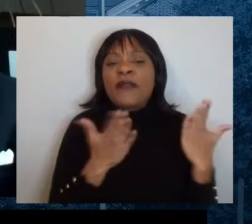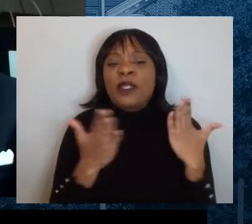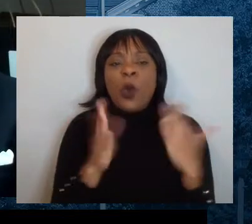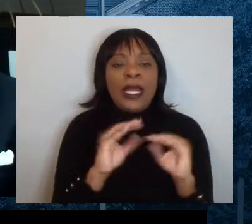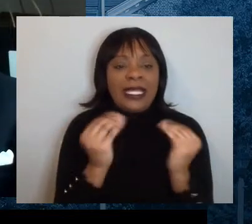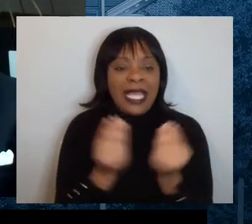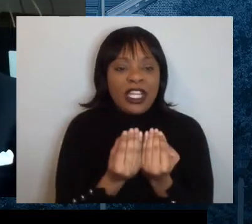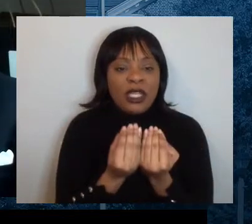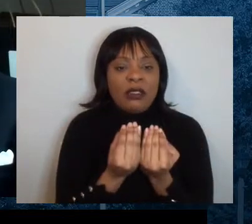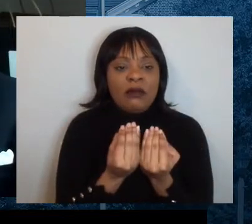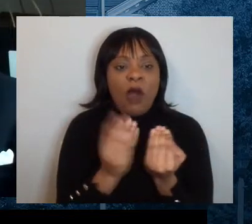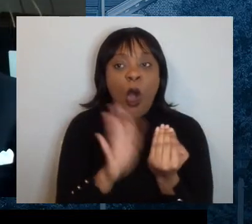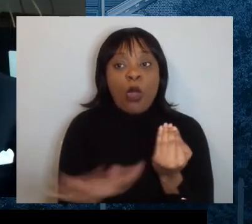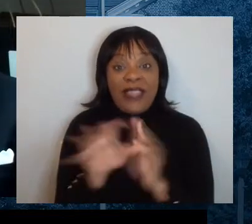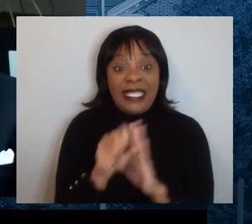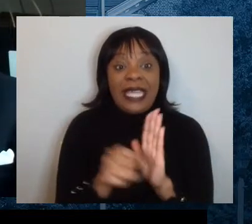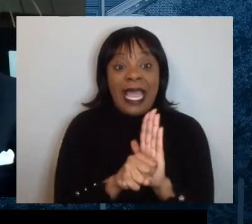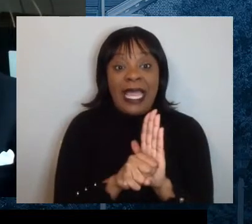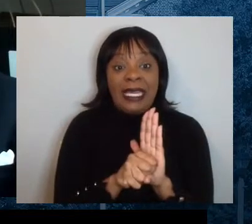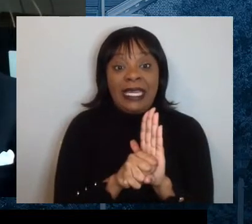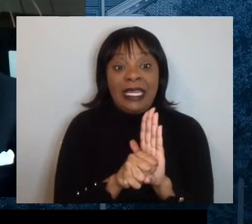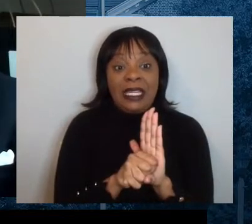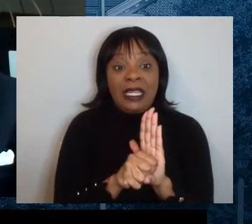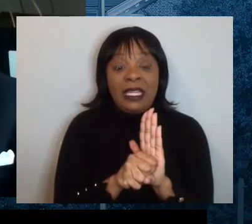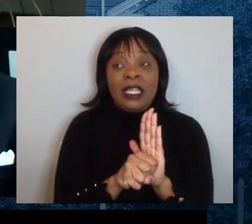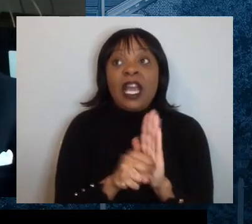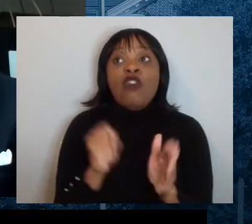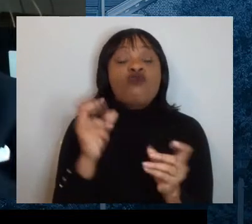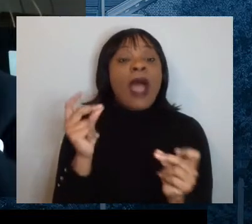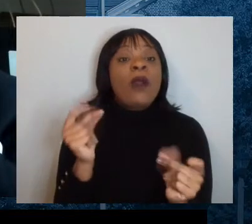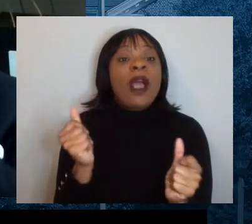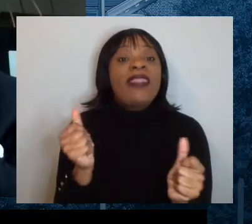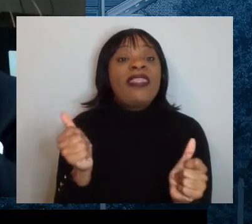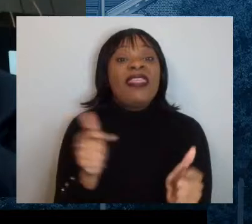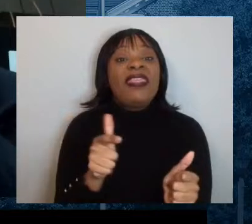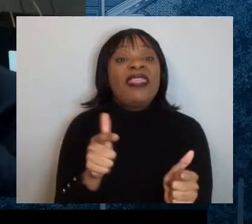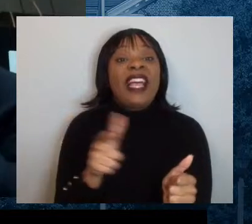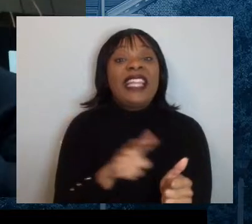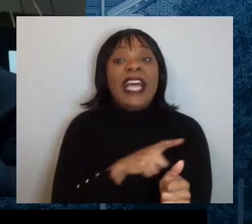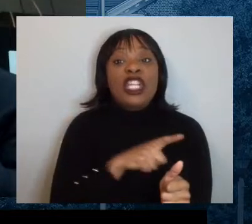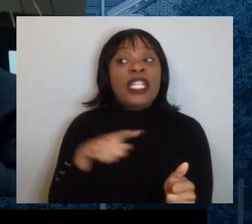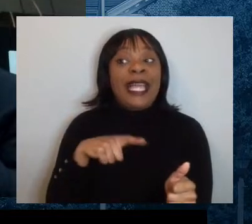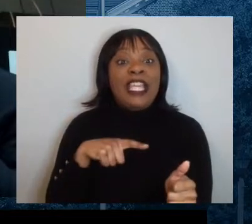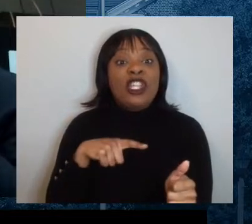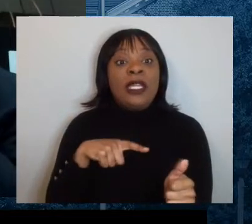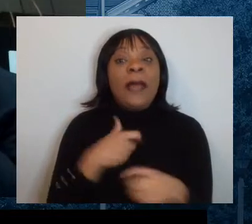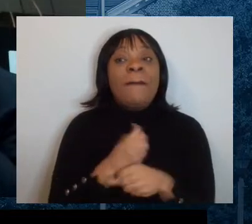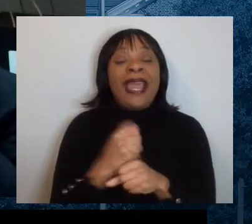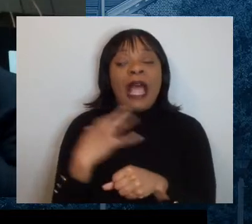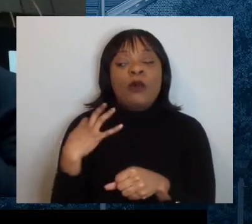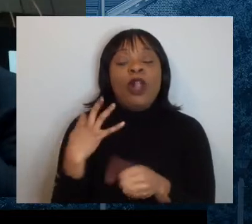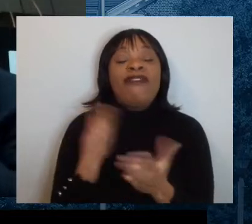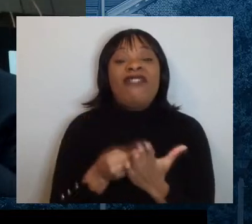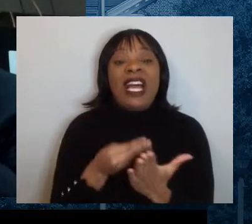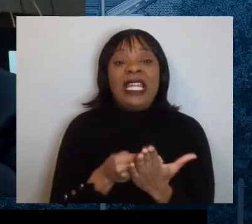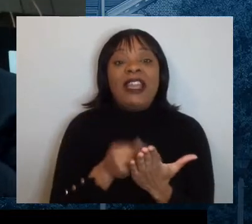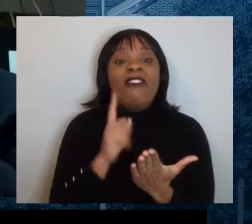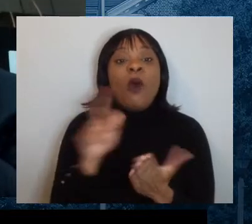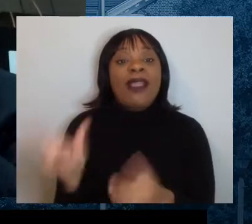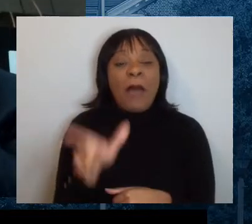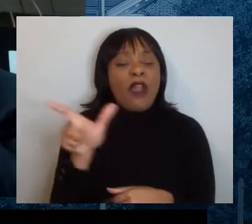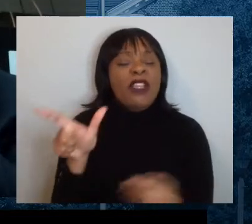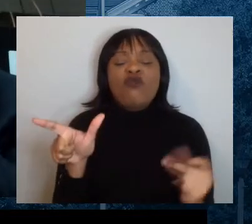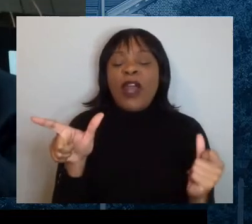state. Right off the top, the legislation made eligible funding for libraries for